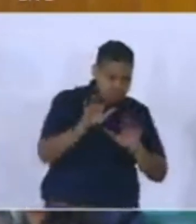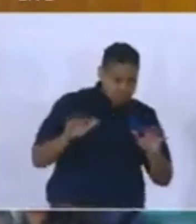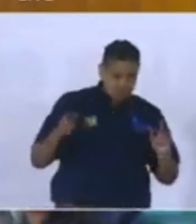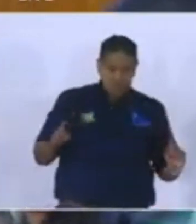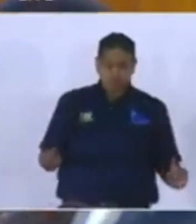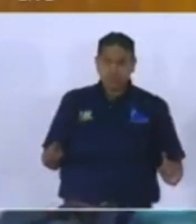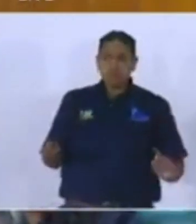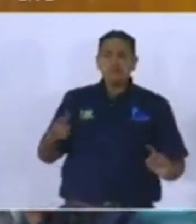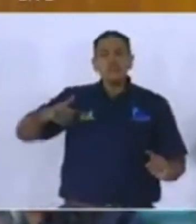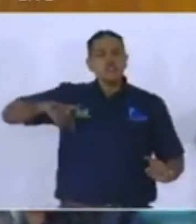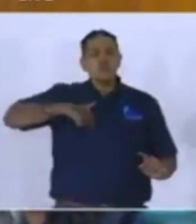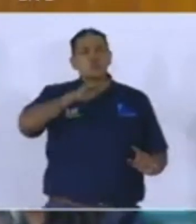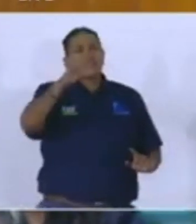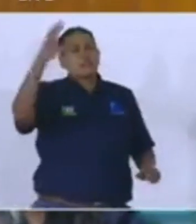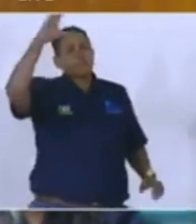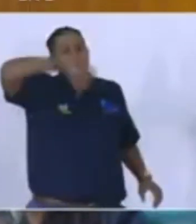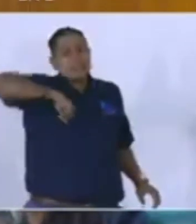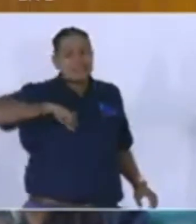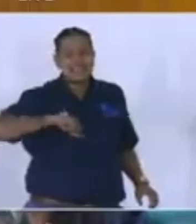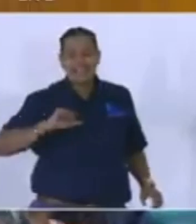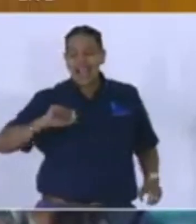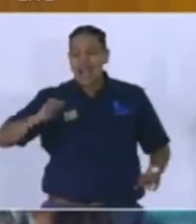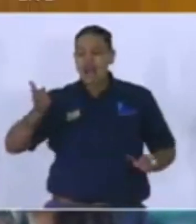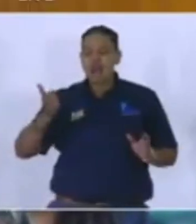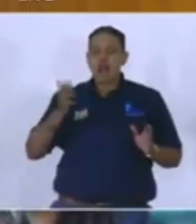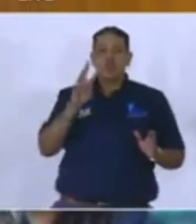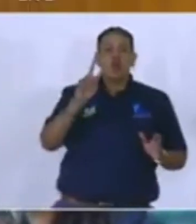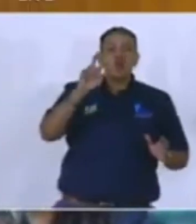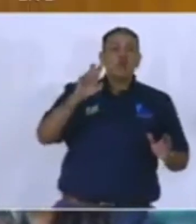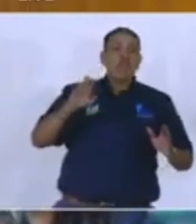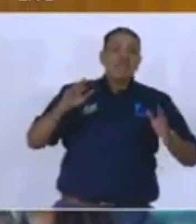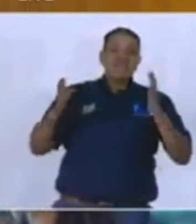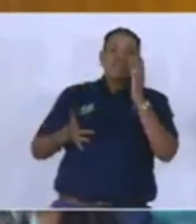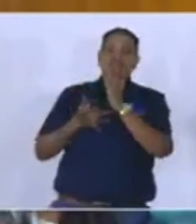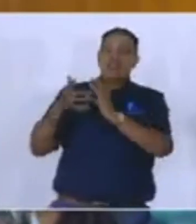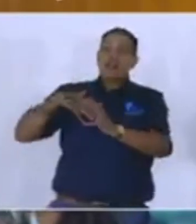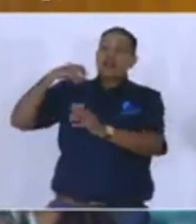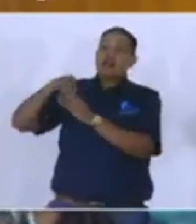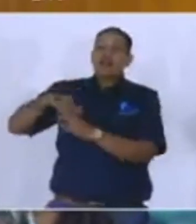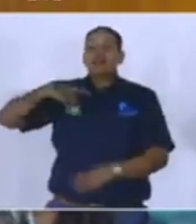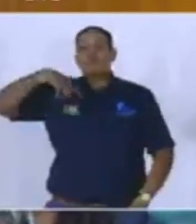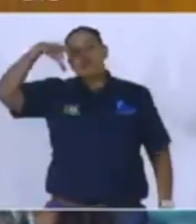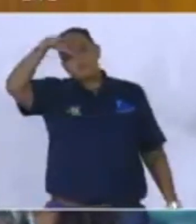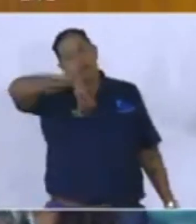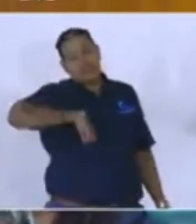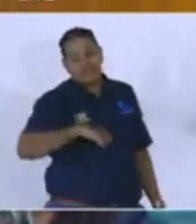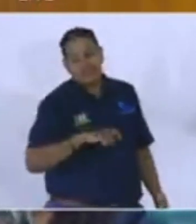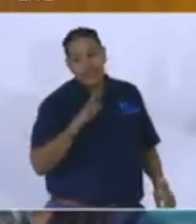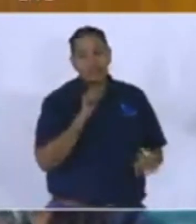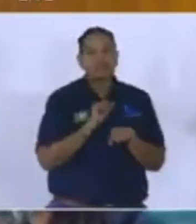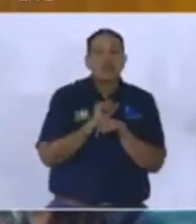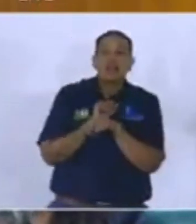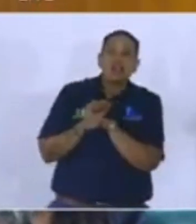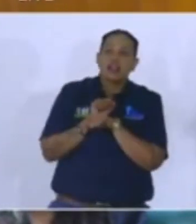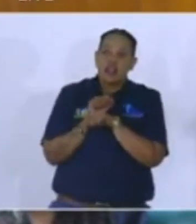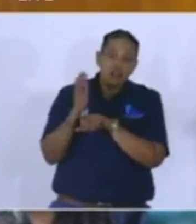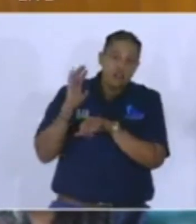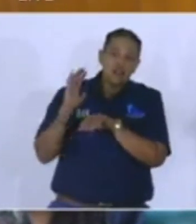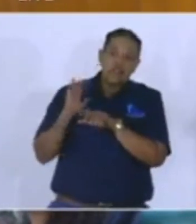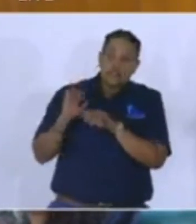So we missed another wave of technology as a colonial developing country.